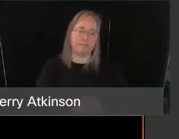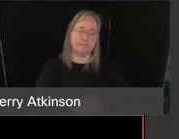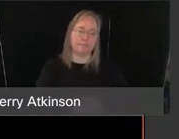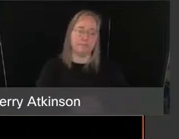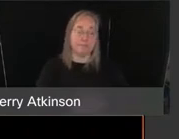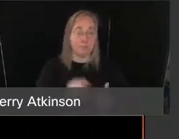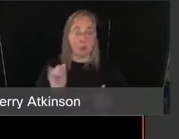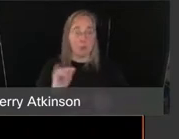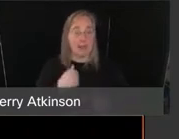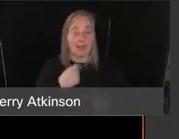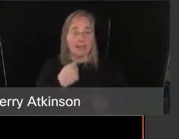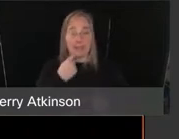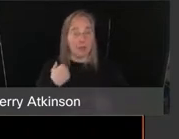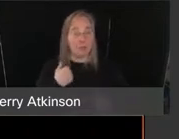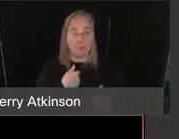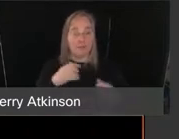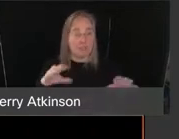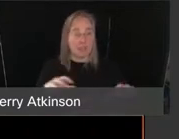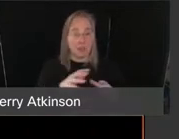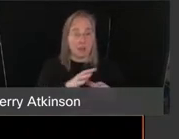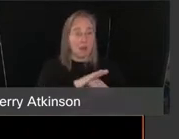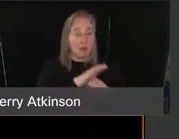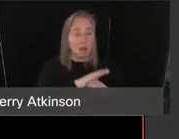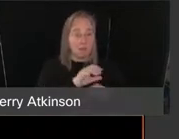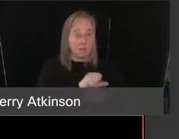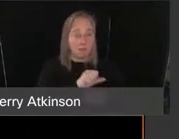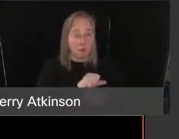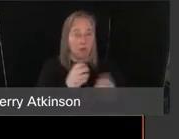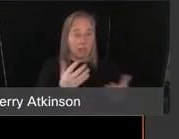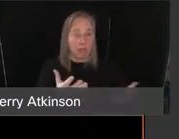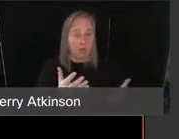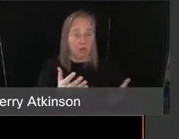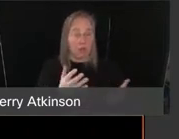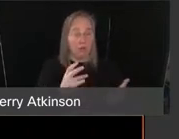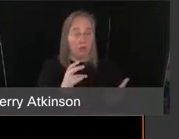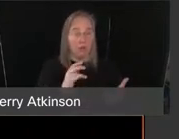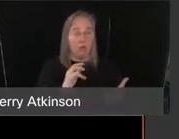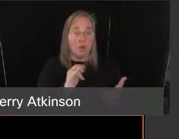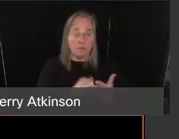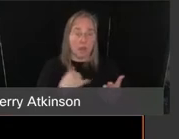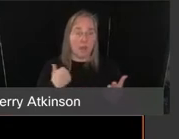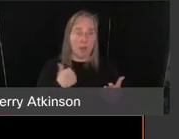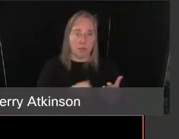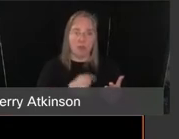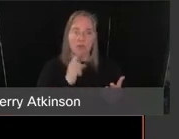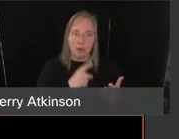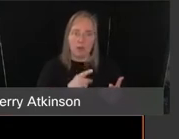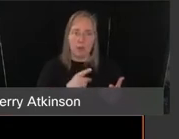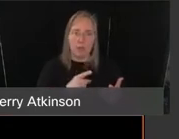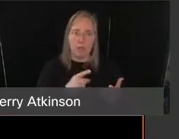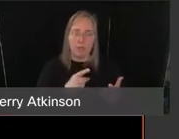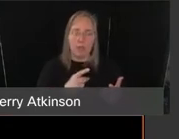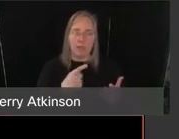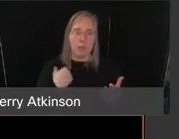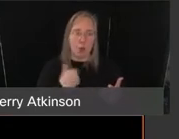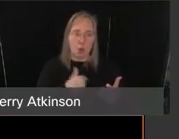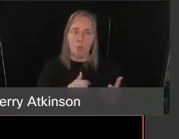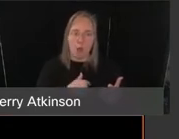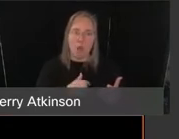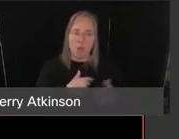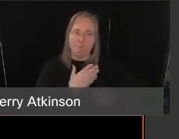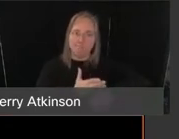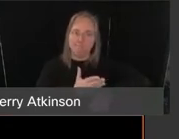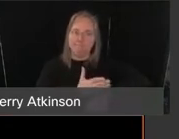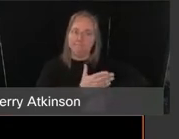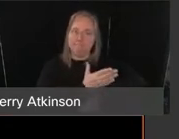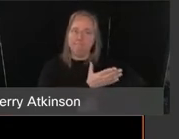so as I say, we've done enough work here that we really have the building, we're getting the building into pretty decent shape.